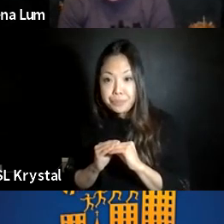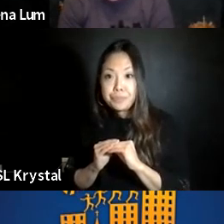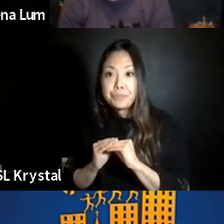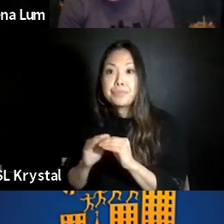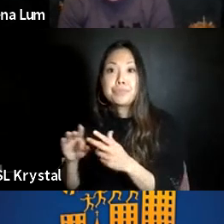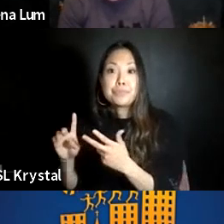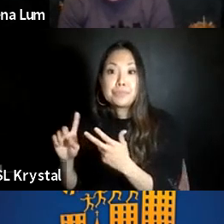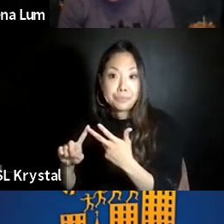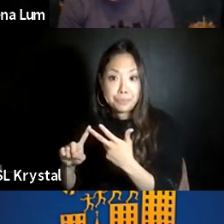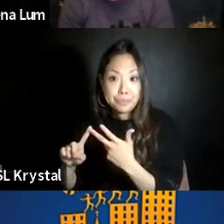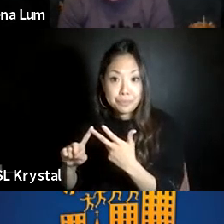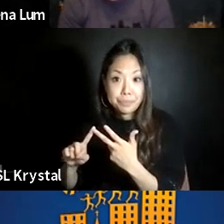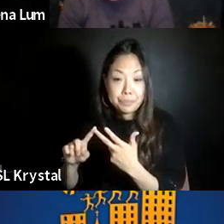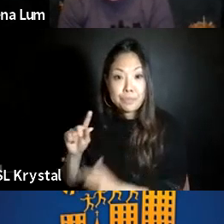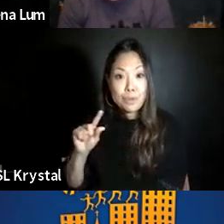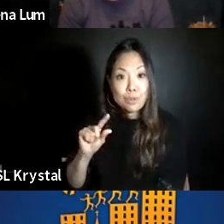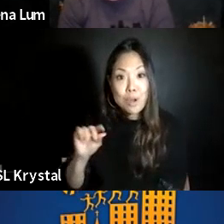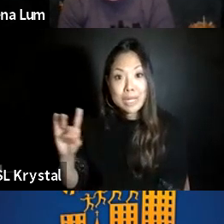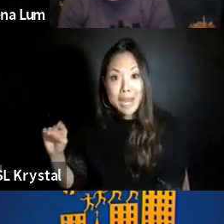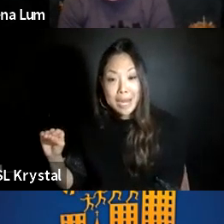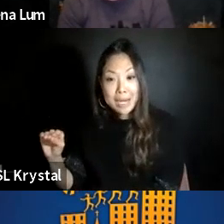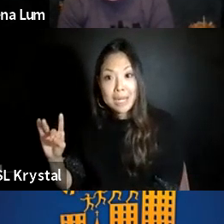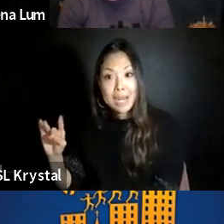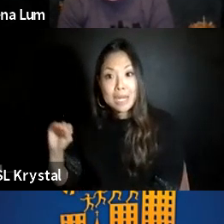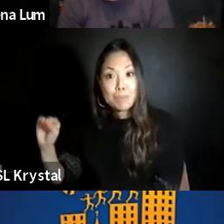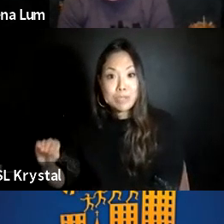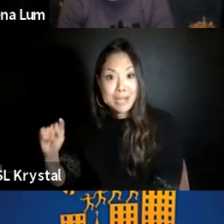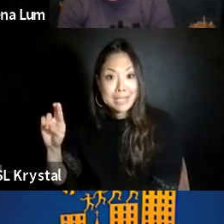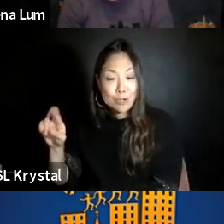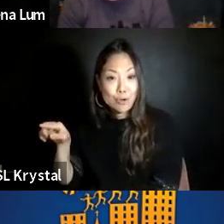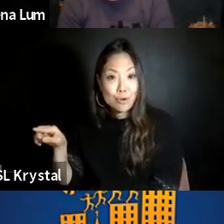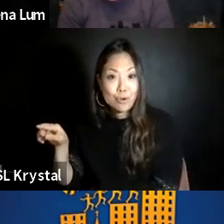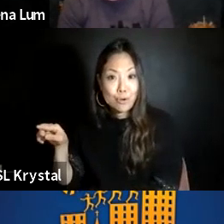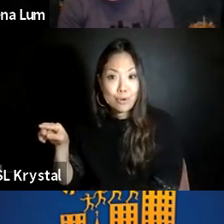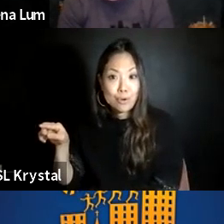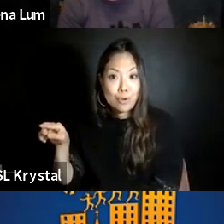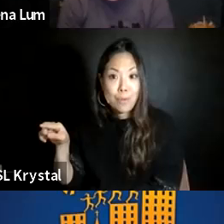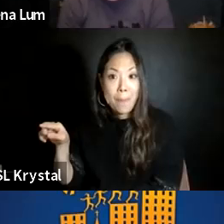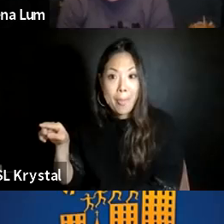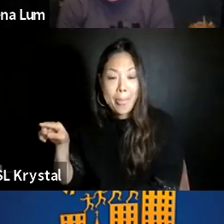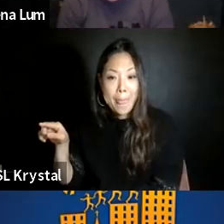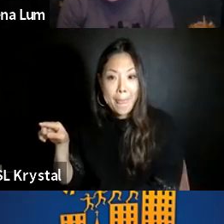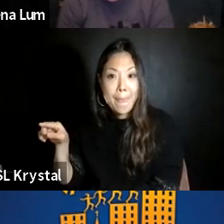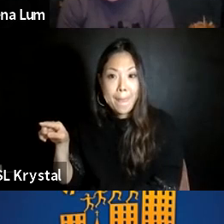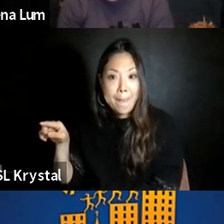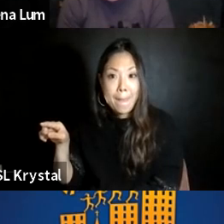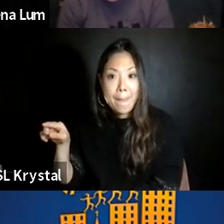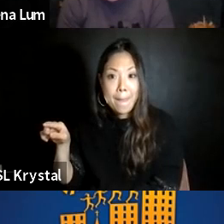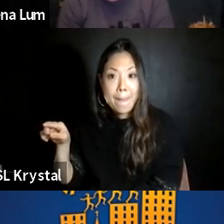2080, 80% tiers. This was the last piece. I just want to know if it's still in there.